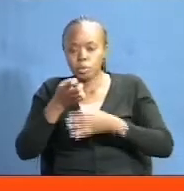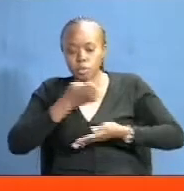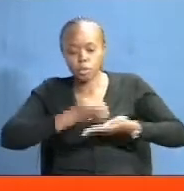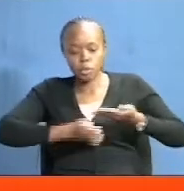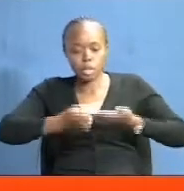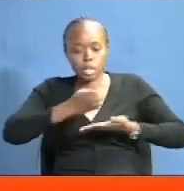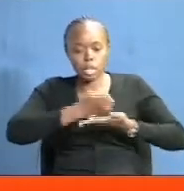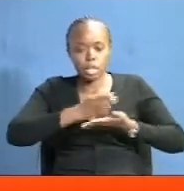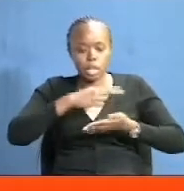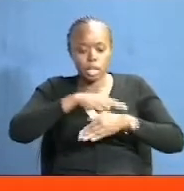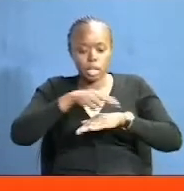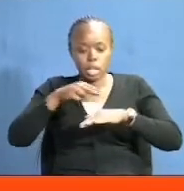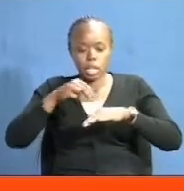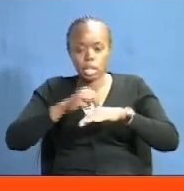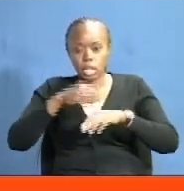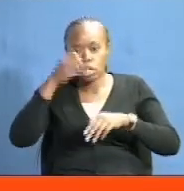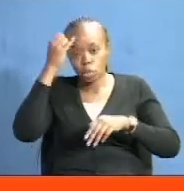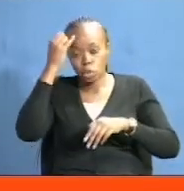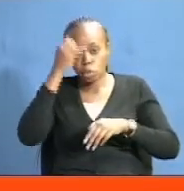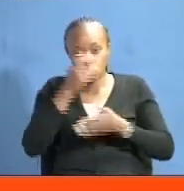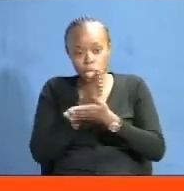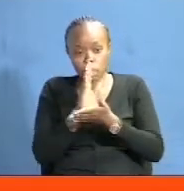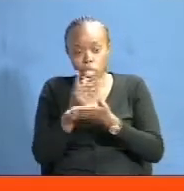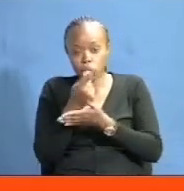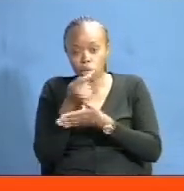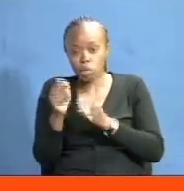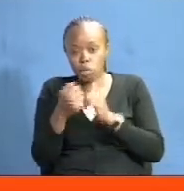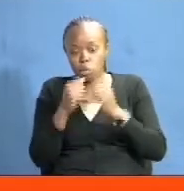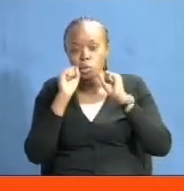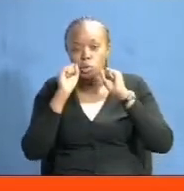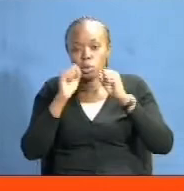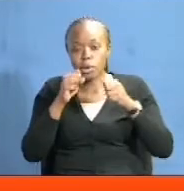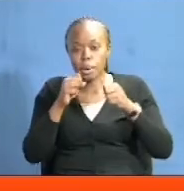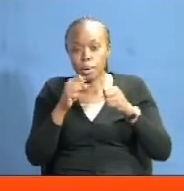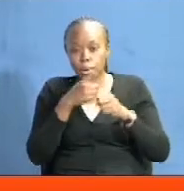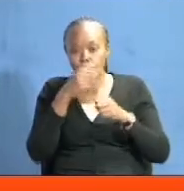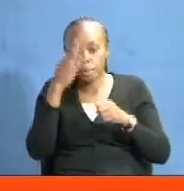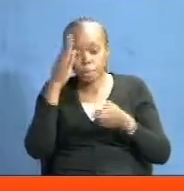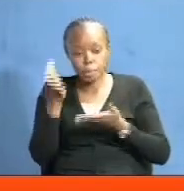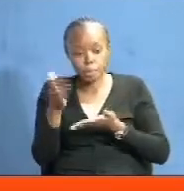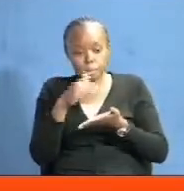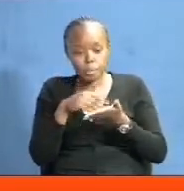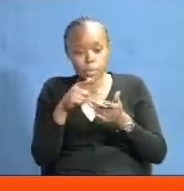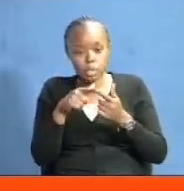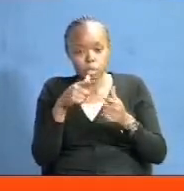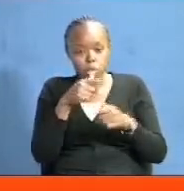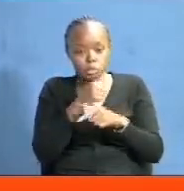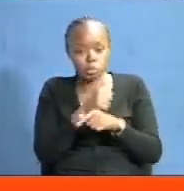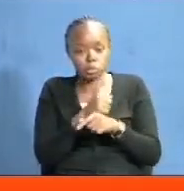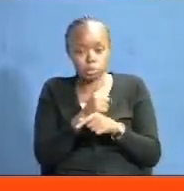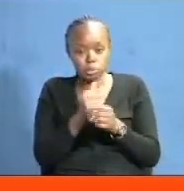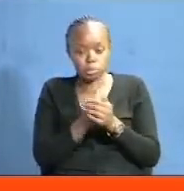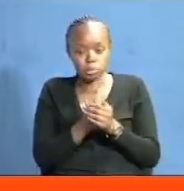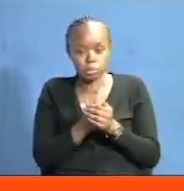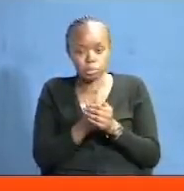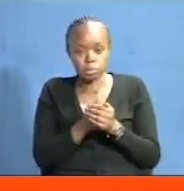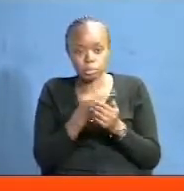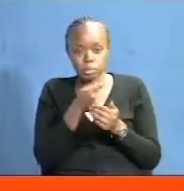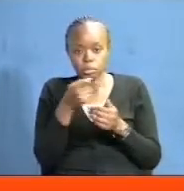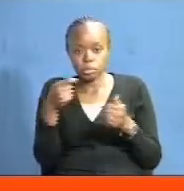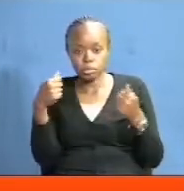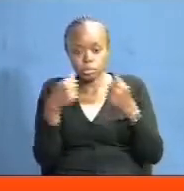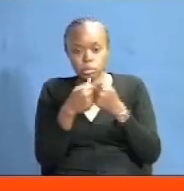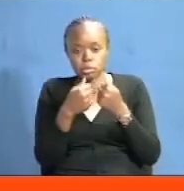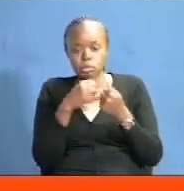of national interest. So what are some of the, recommendations that you could, bring to board on this? The bullet short of